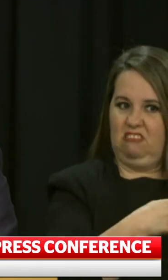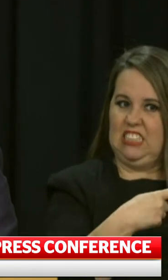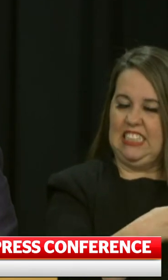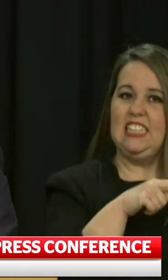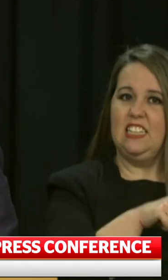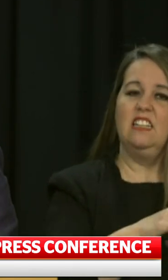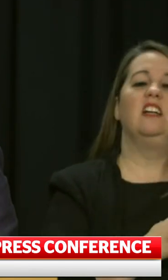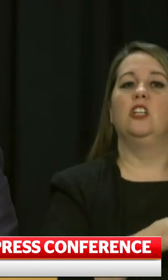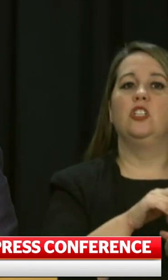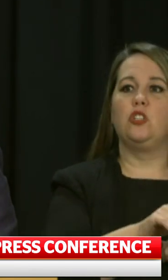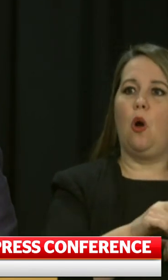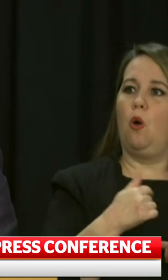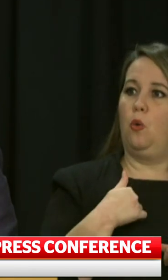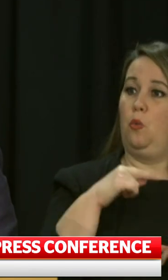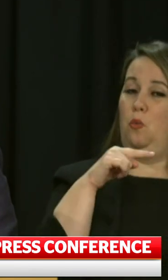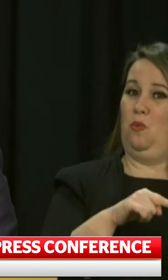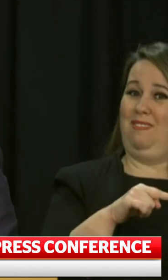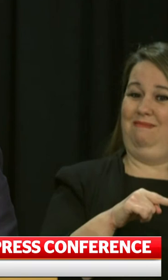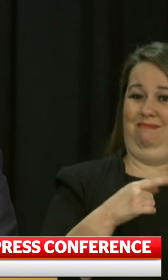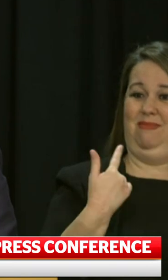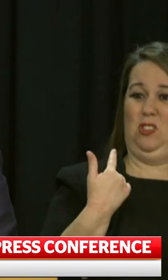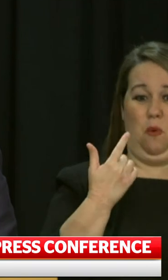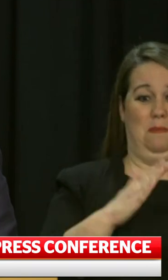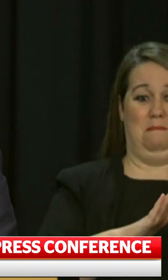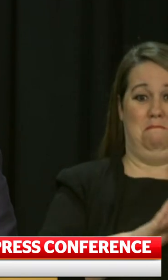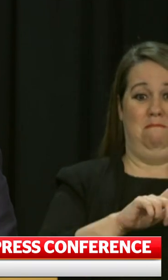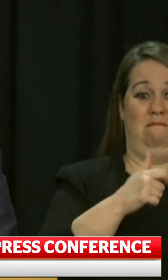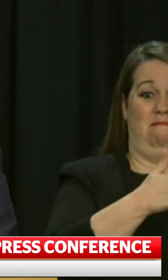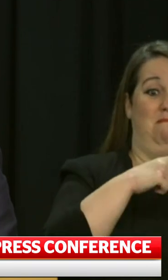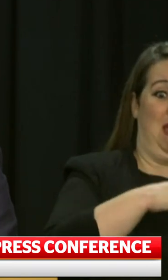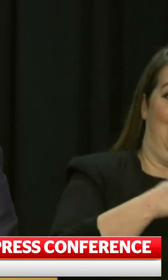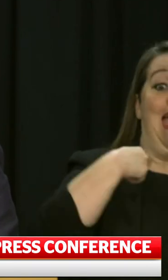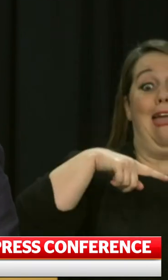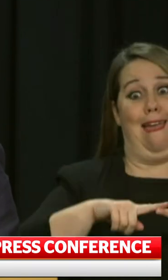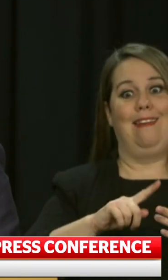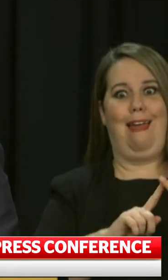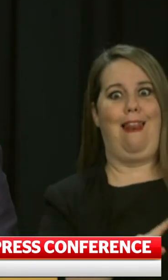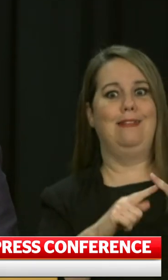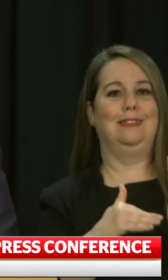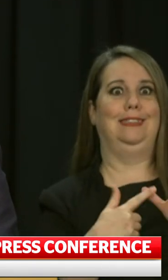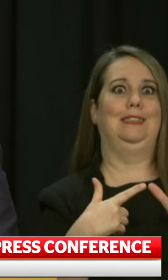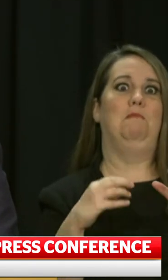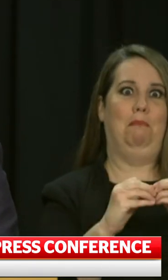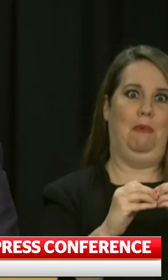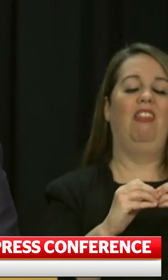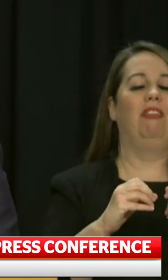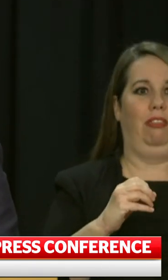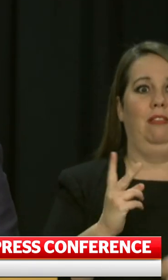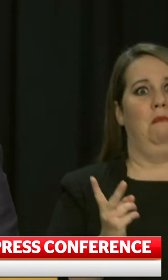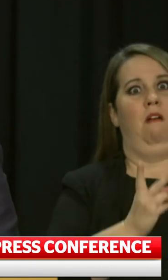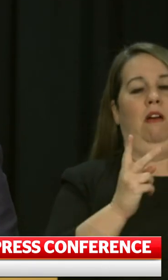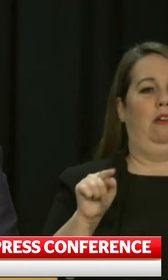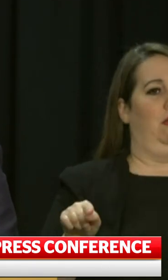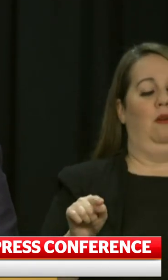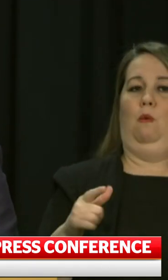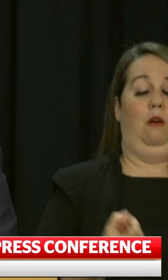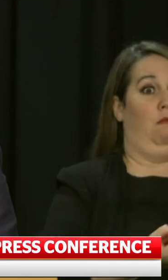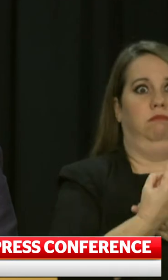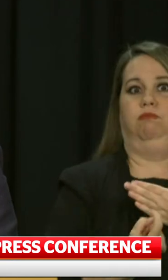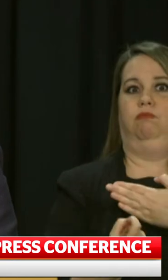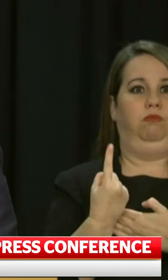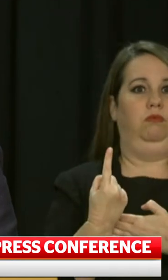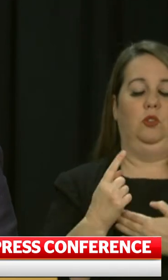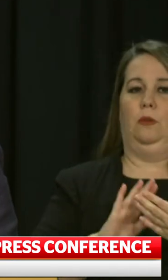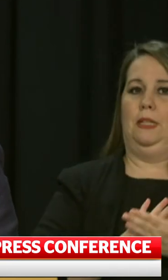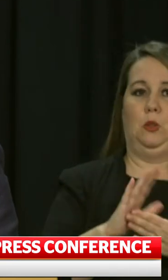and Elizabeth Kirikiri in the 1 week could provoke an impression of instability within the governing parties?